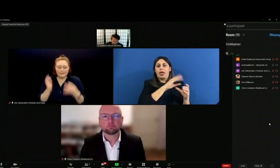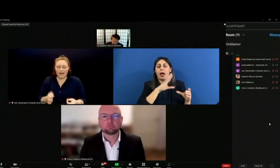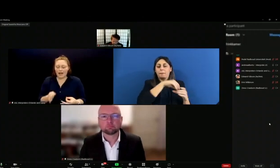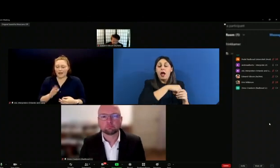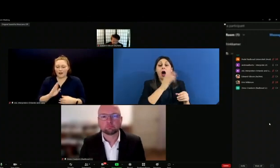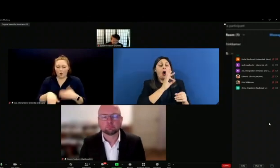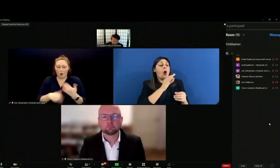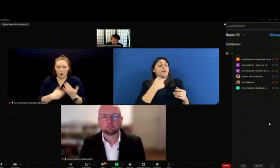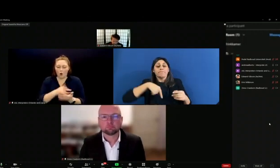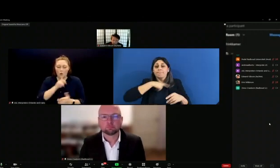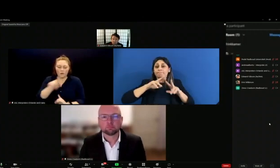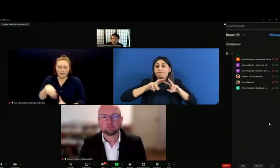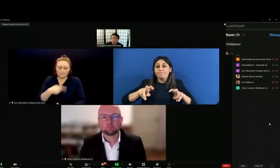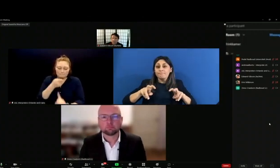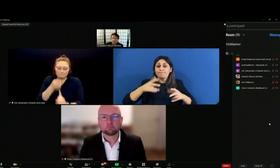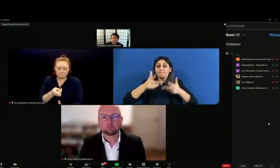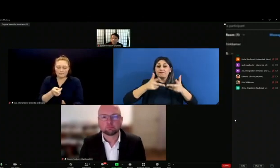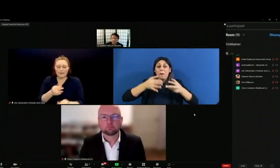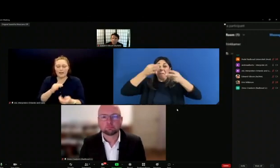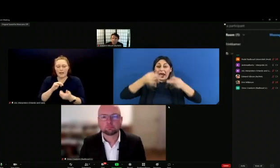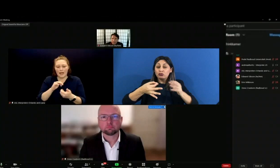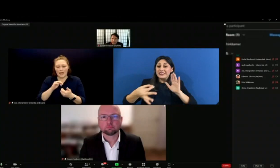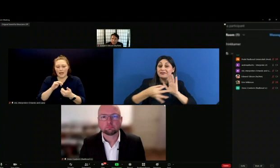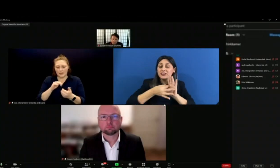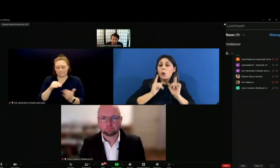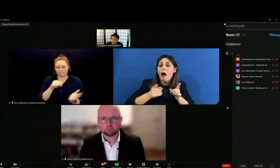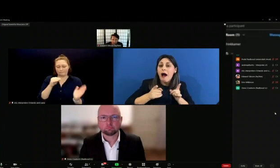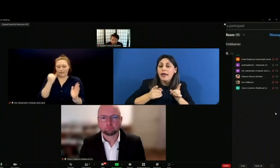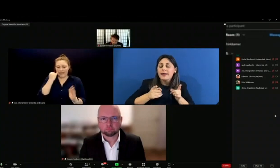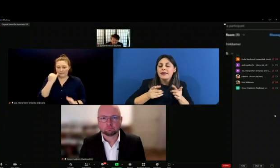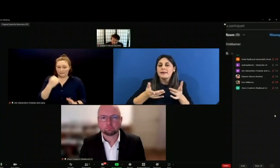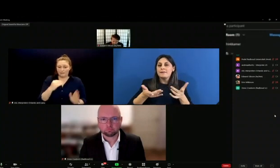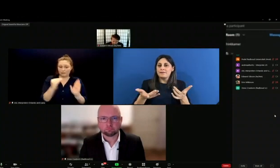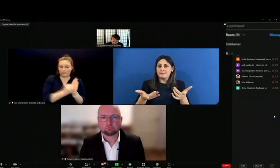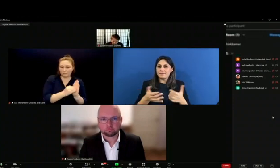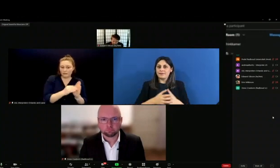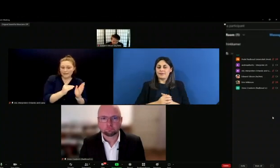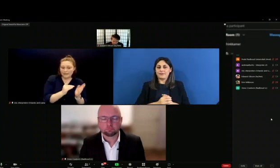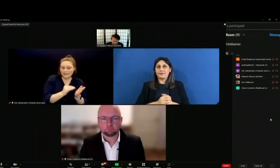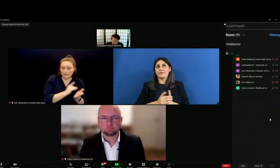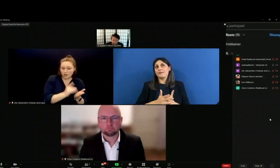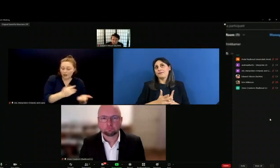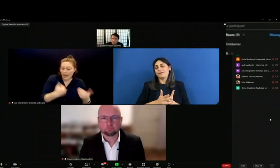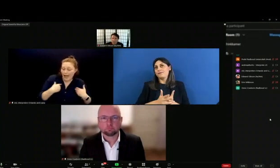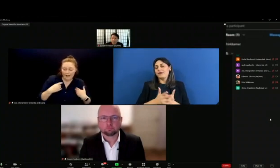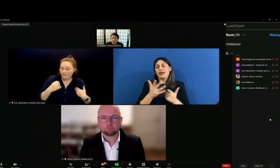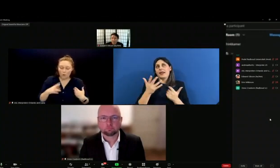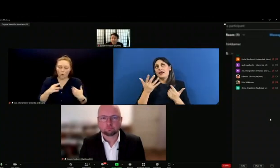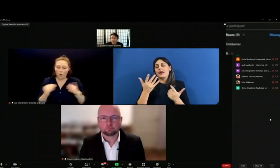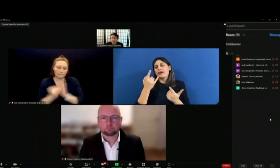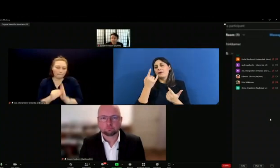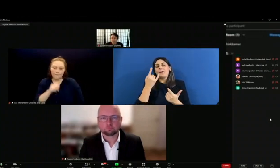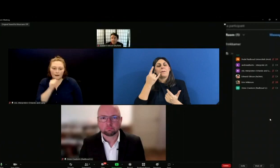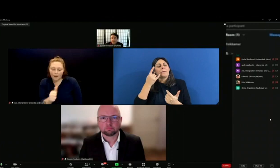boils down to having an entry in a dictionary or not having an entry in dictionary, and also how precise and